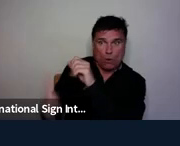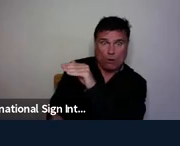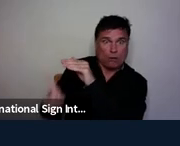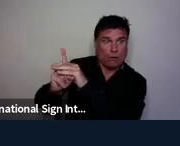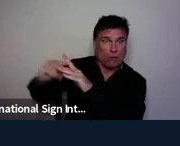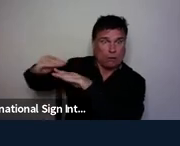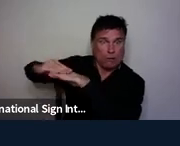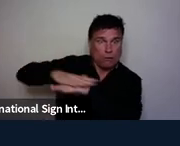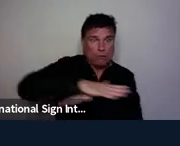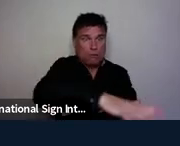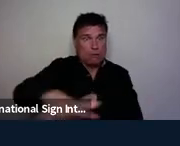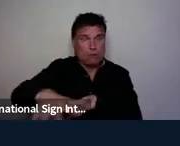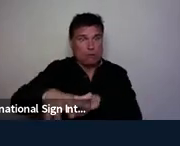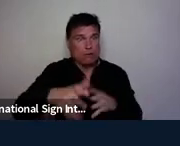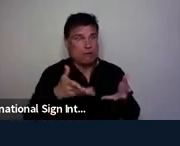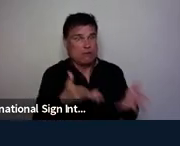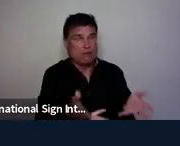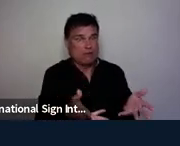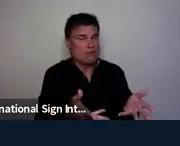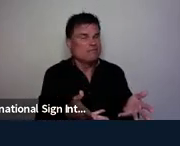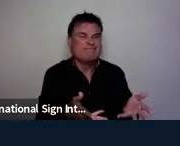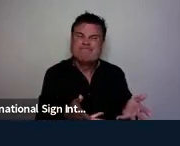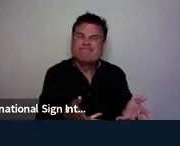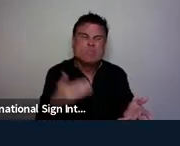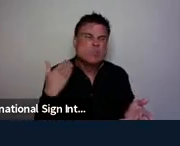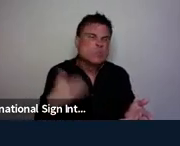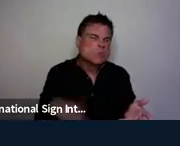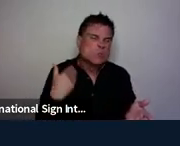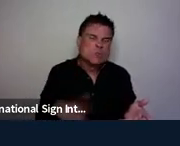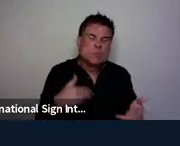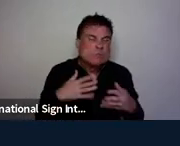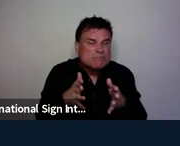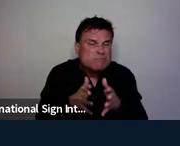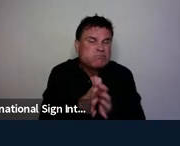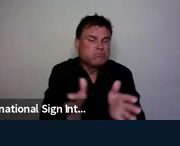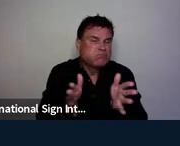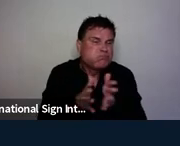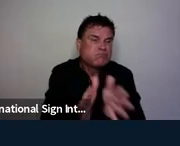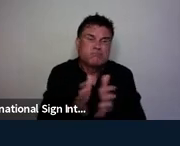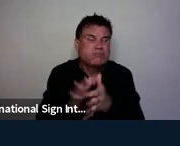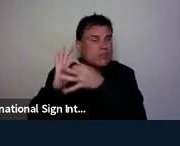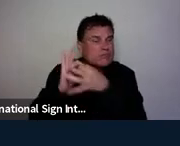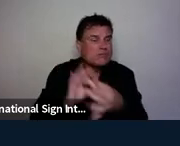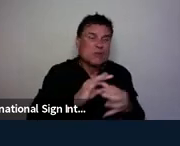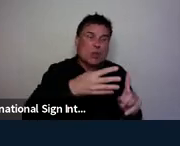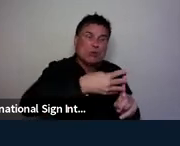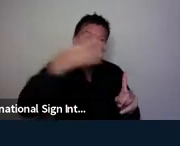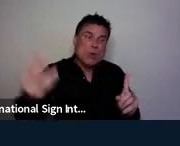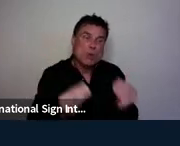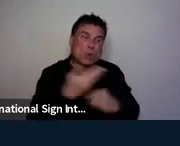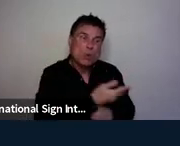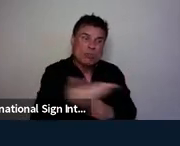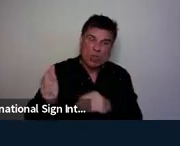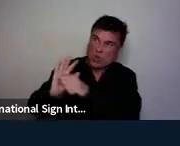go into all of the details of what happened to the LGBT community. But in terms of the future and what should we do in the